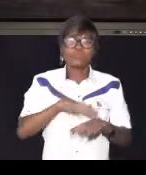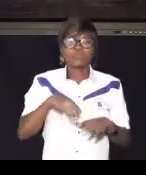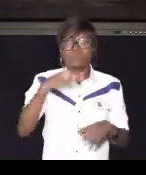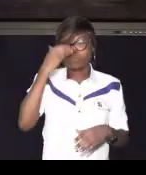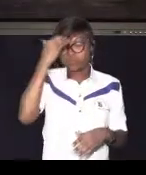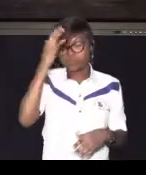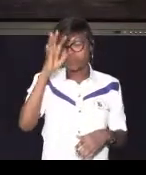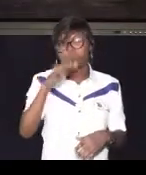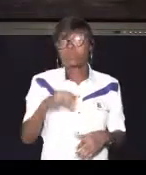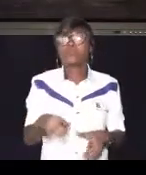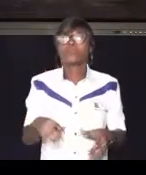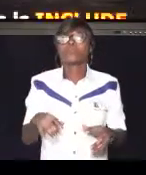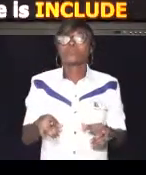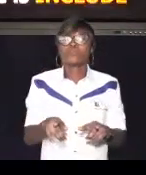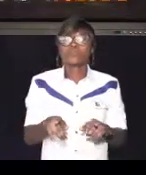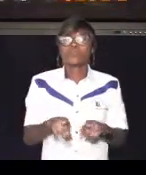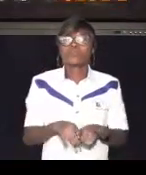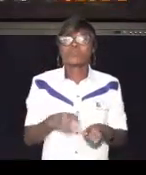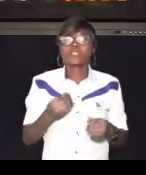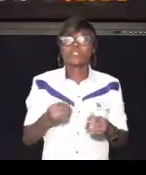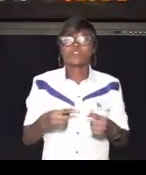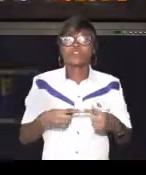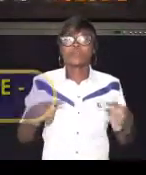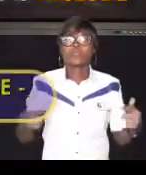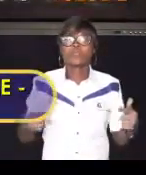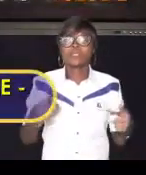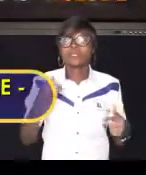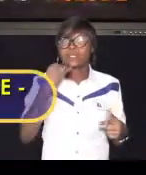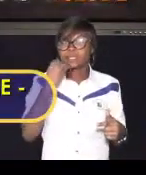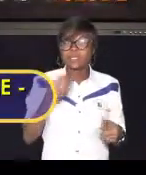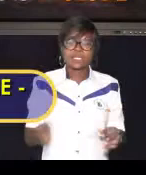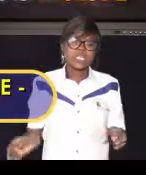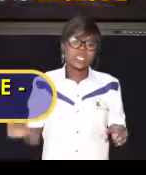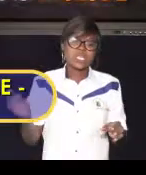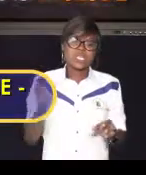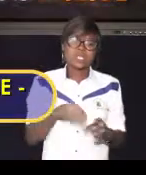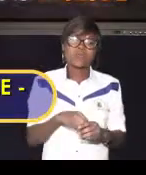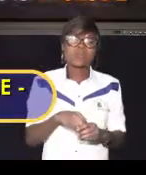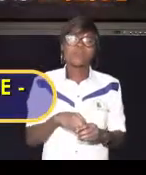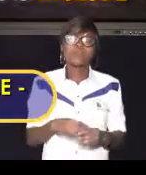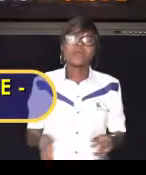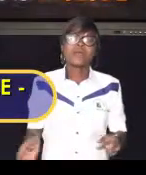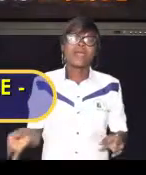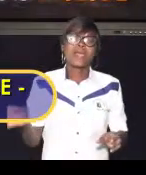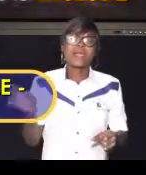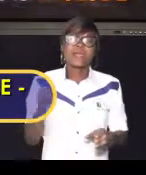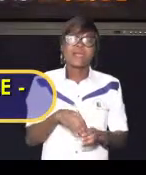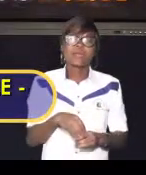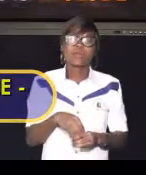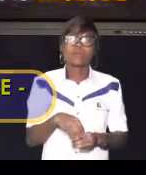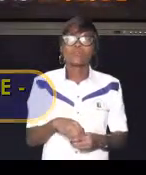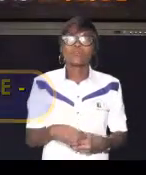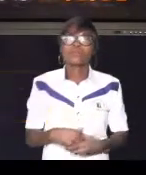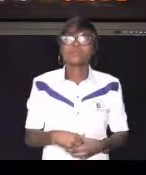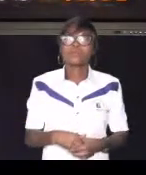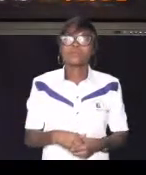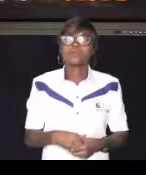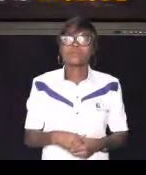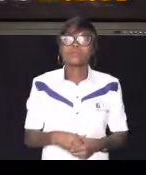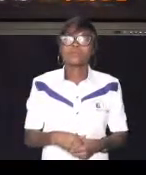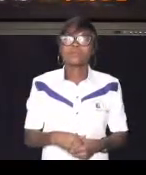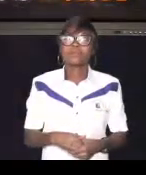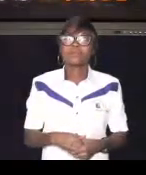otherwise. So the opposite of omit is include. Is what?